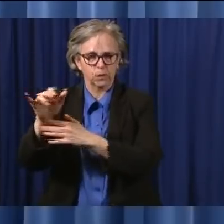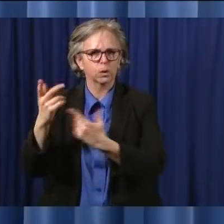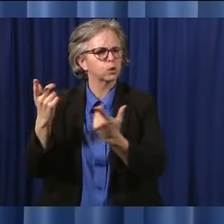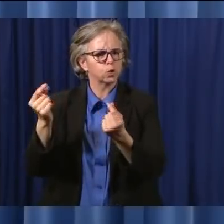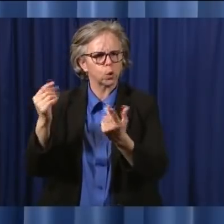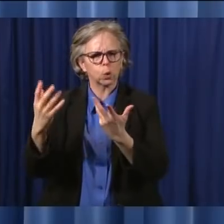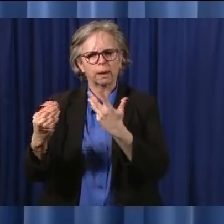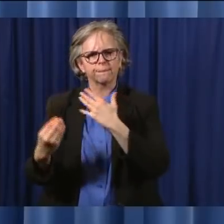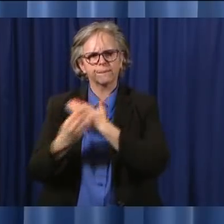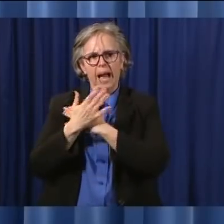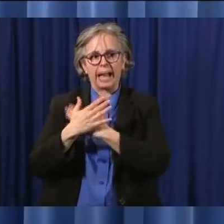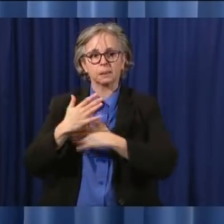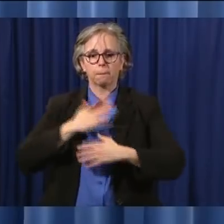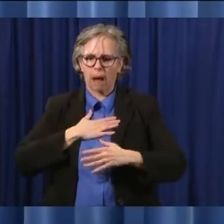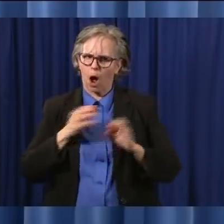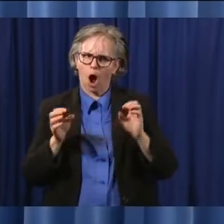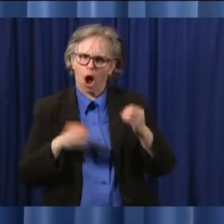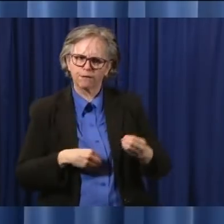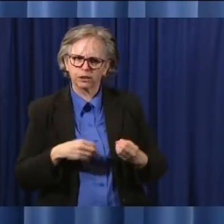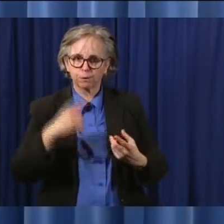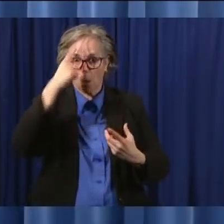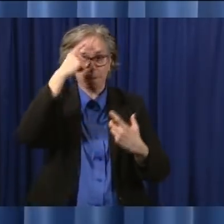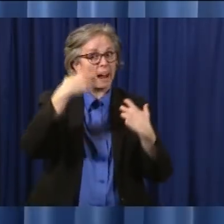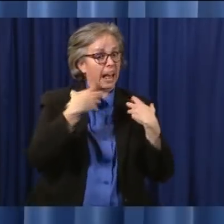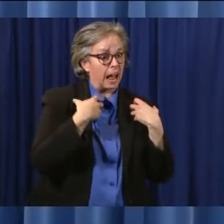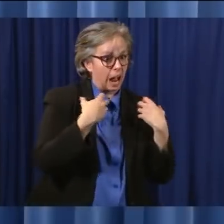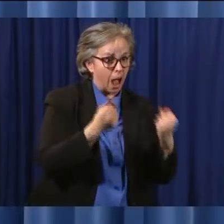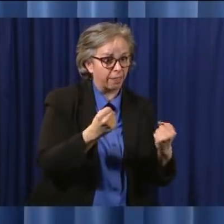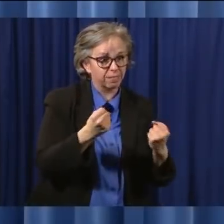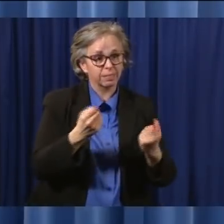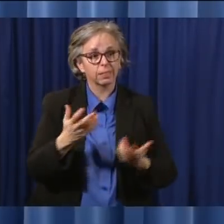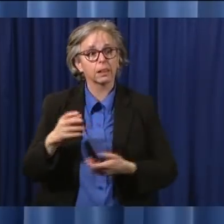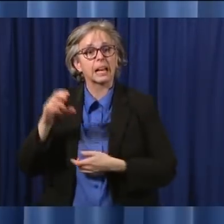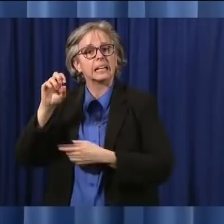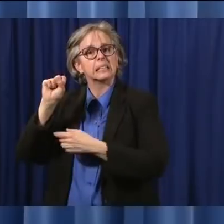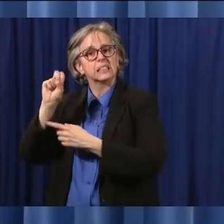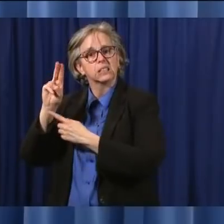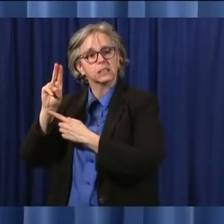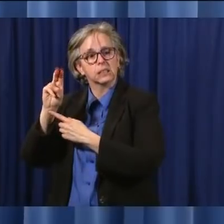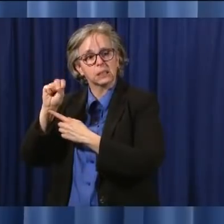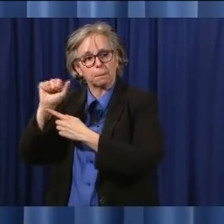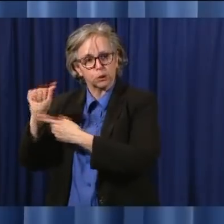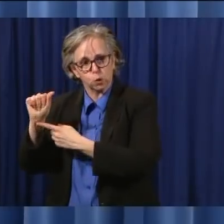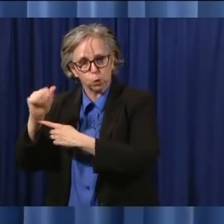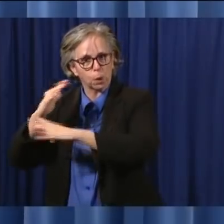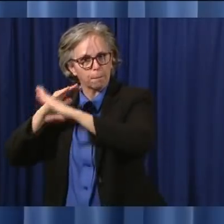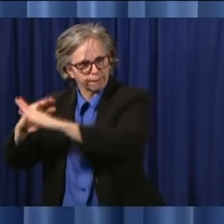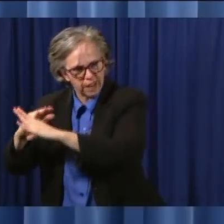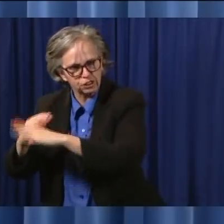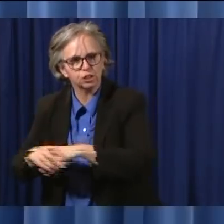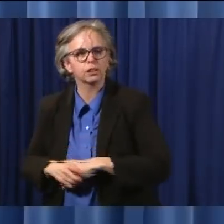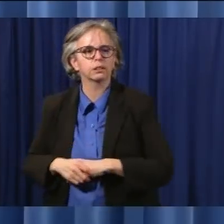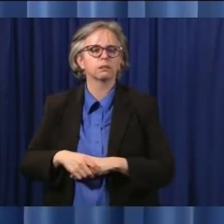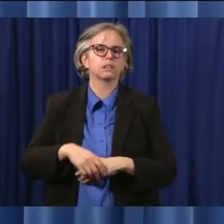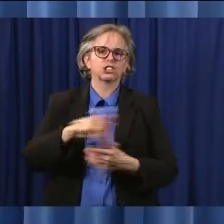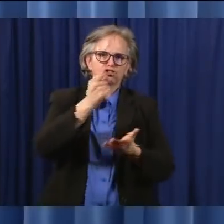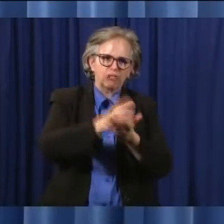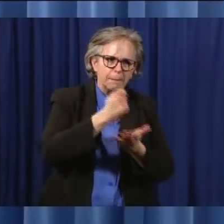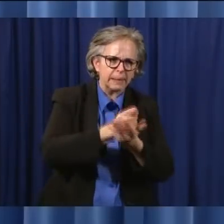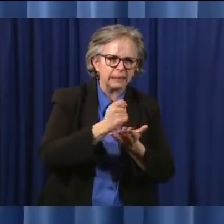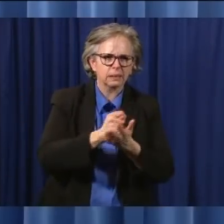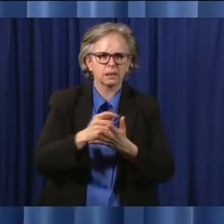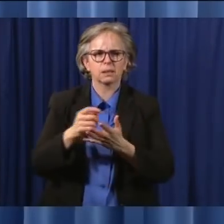mental illness and substance use prevention, treatment, and recovery support services in